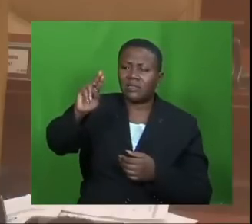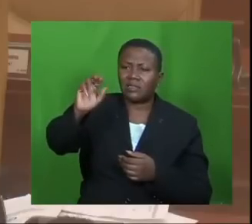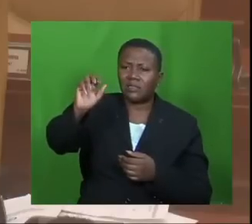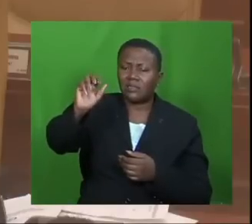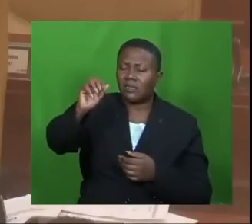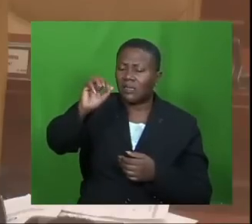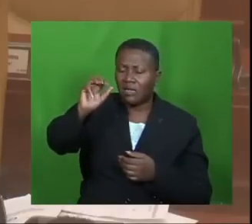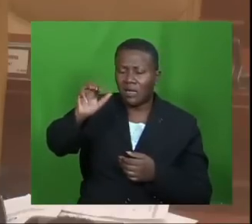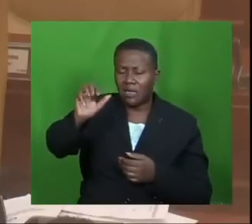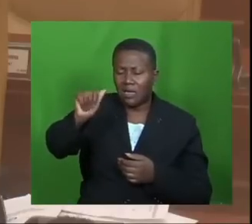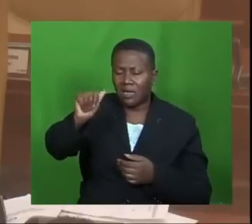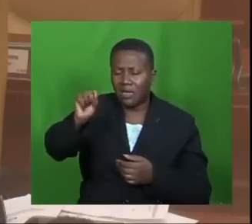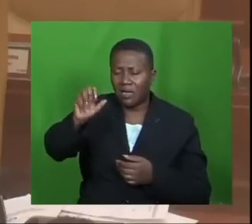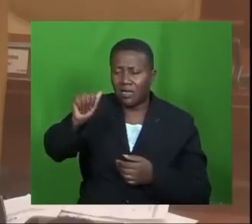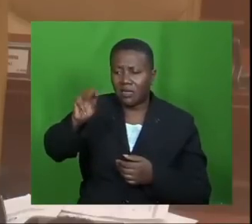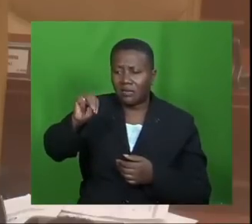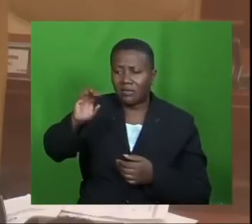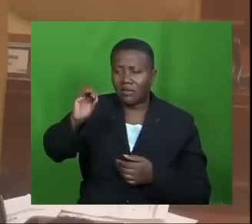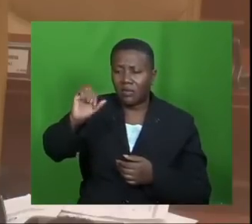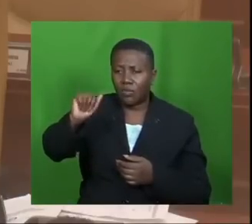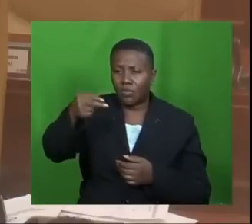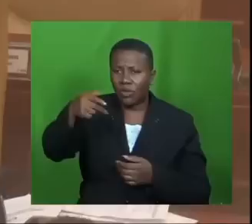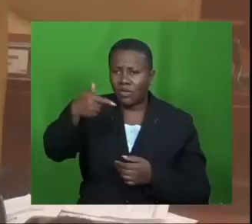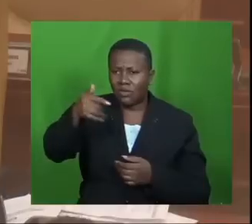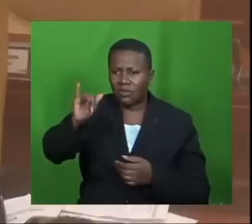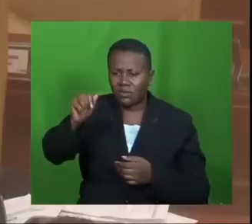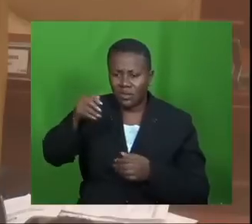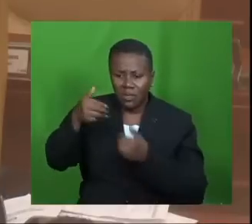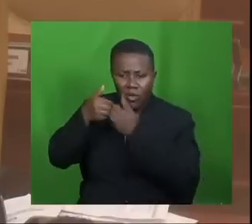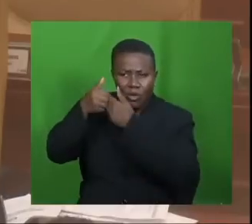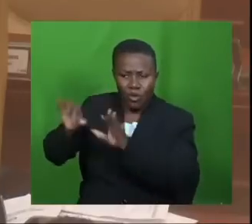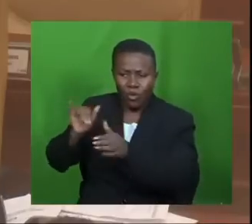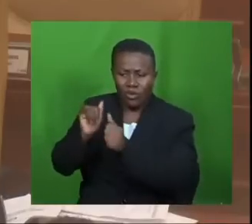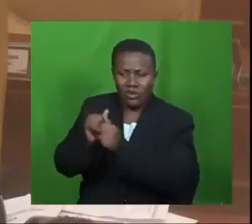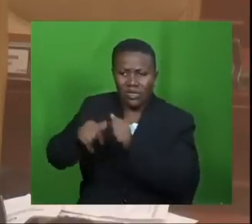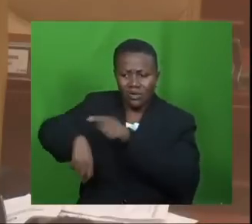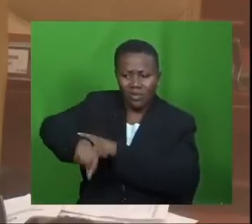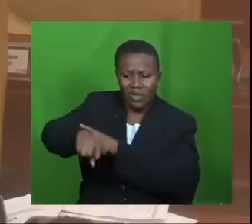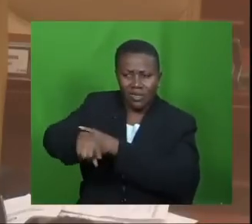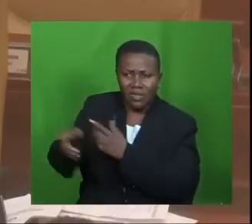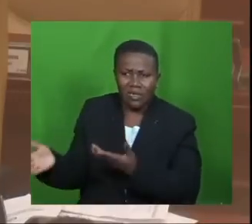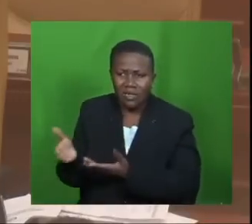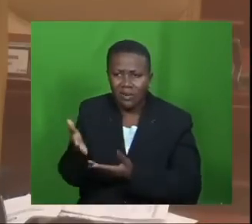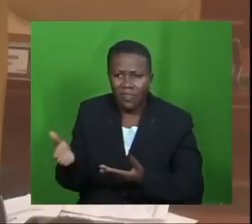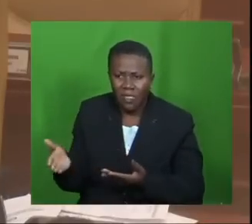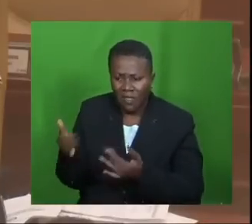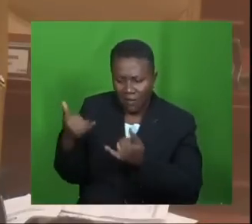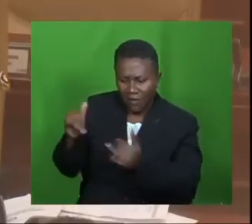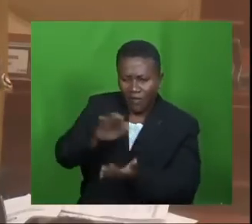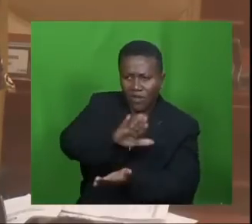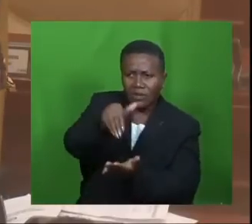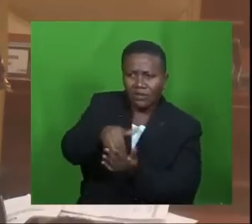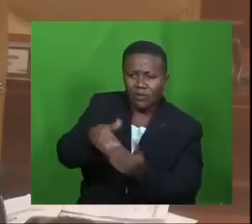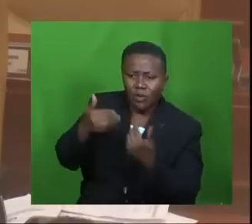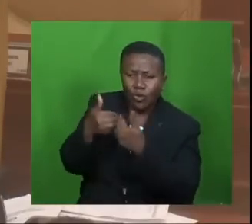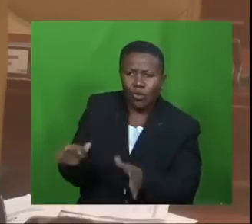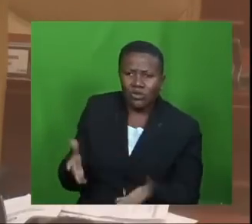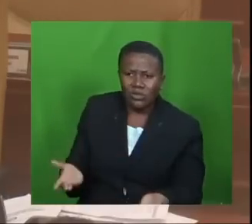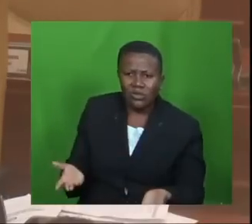in Qatar. I've been asking myself whether the correction should be coming